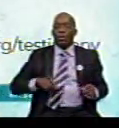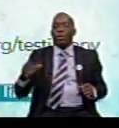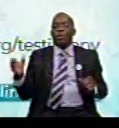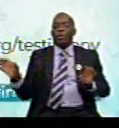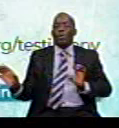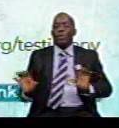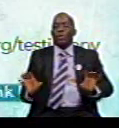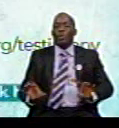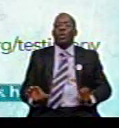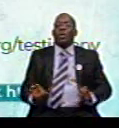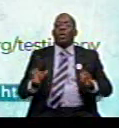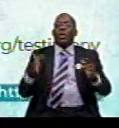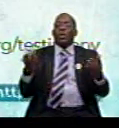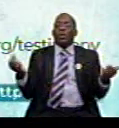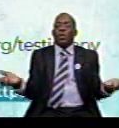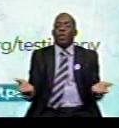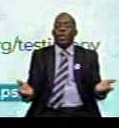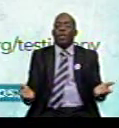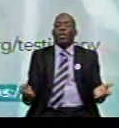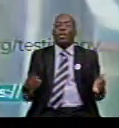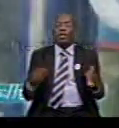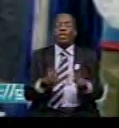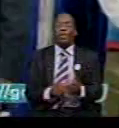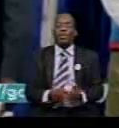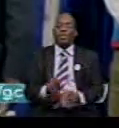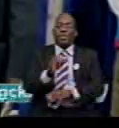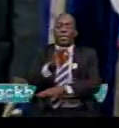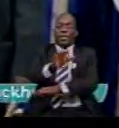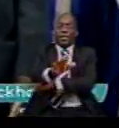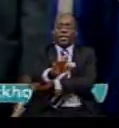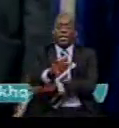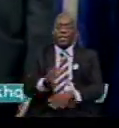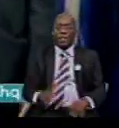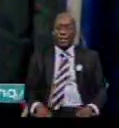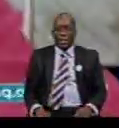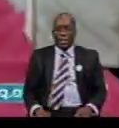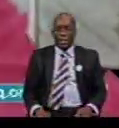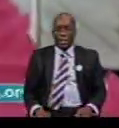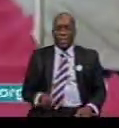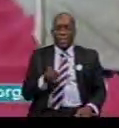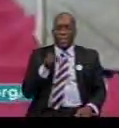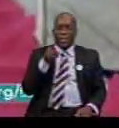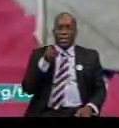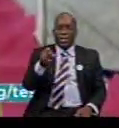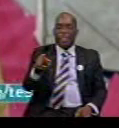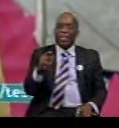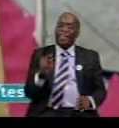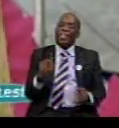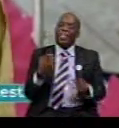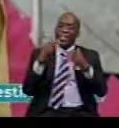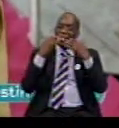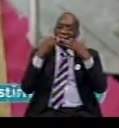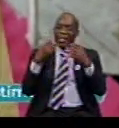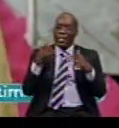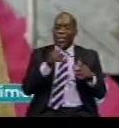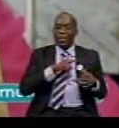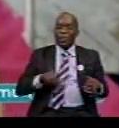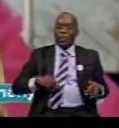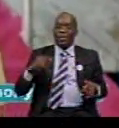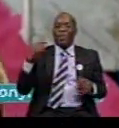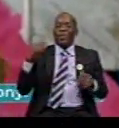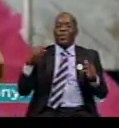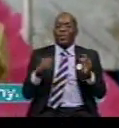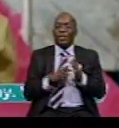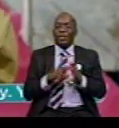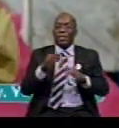night. Share your testimony with us, Baba. Mo dupe lowo Olorun lale, mo dupe lowo Jesu. Bi